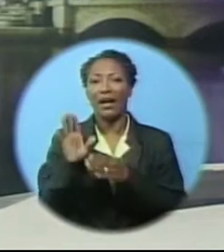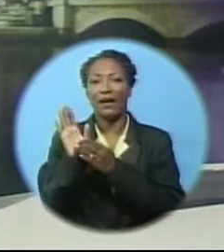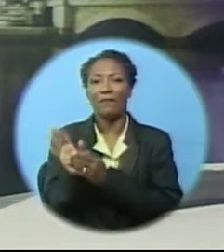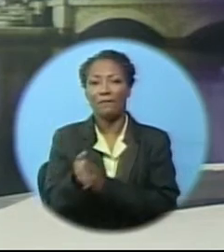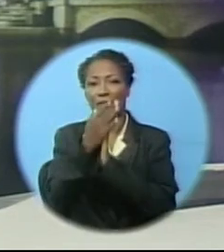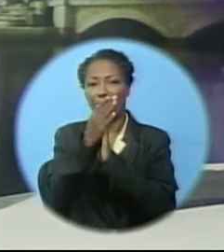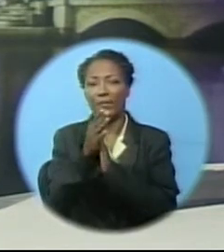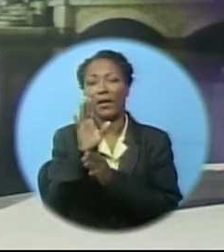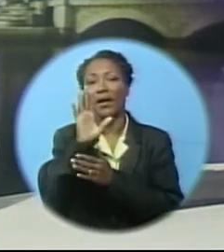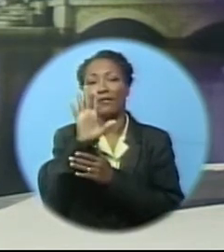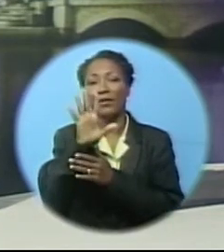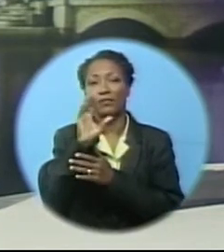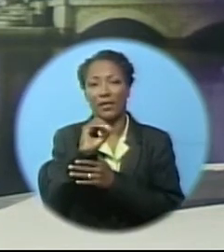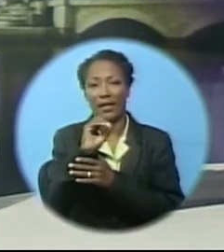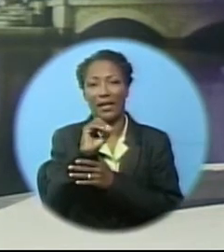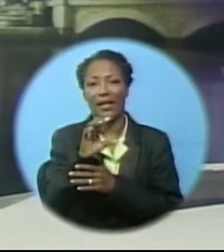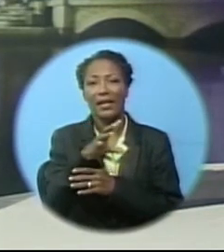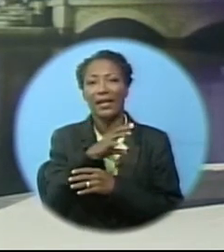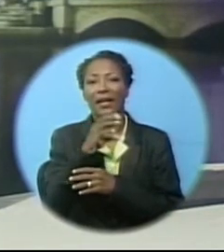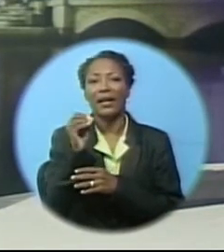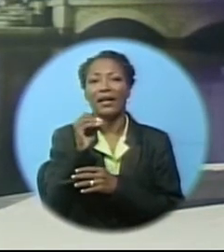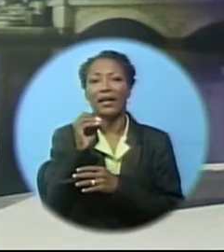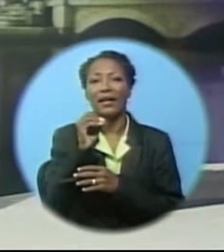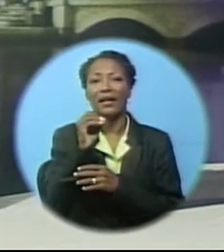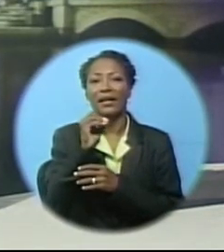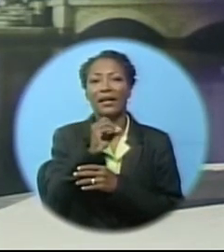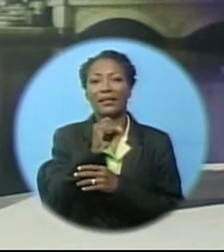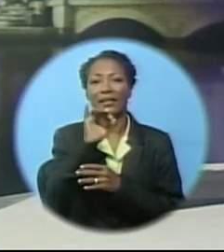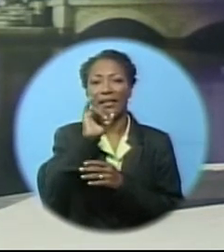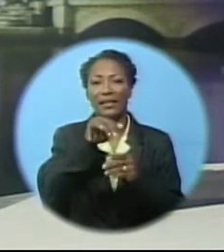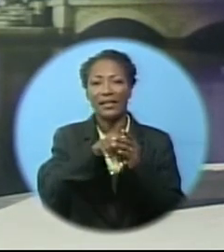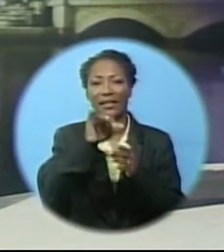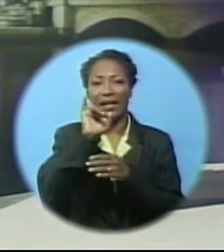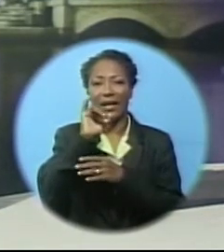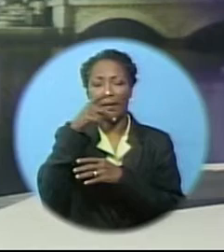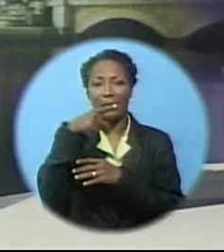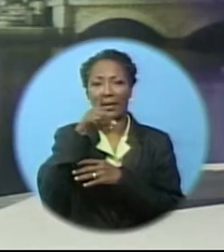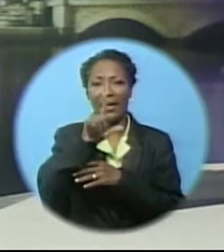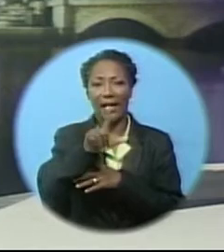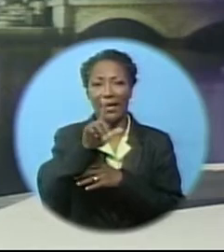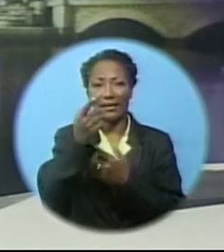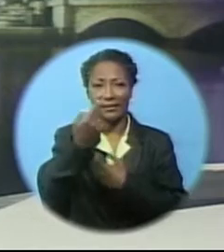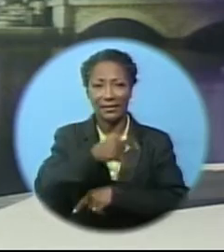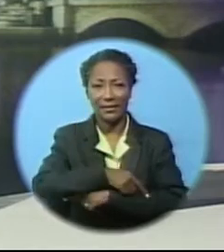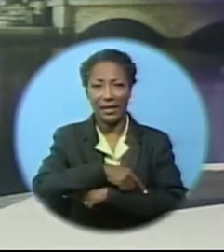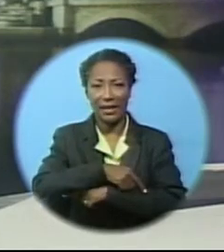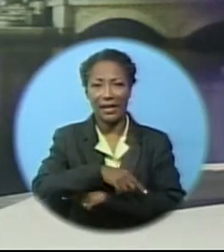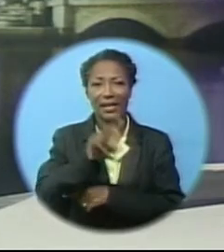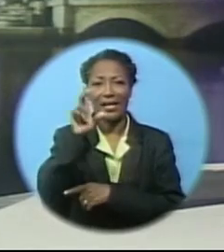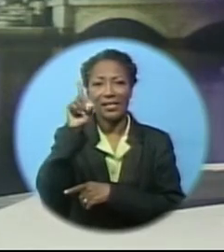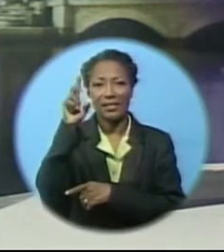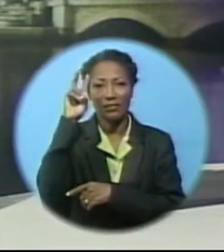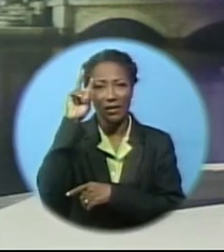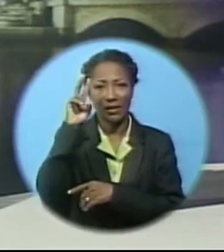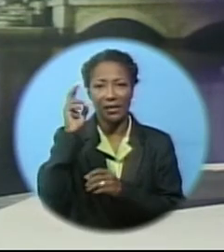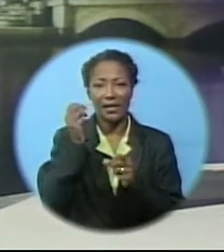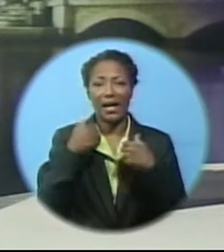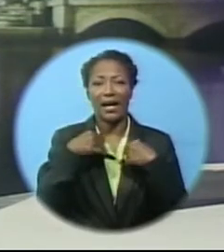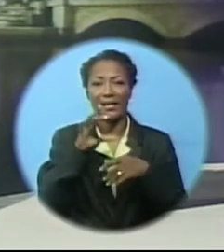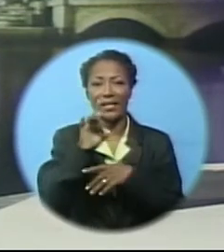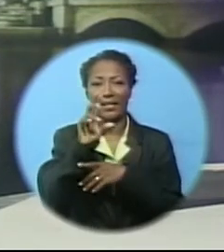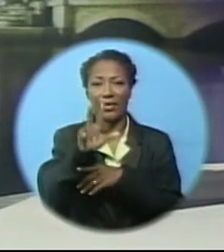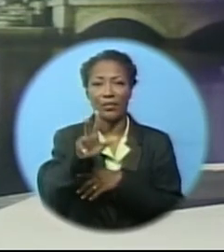13-run victory against the rising Pune Super Giants in the IPL today. After being sent in, de Villiers made 83, while Kohli